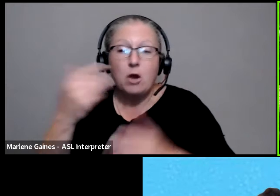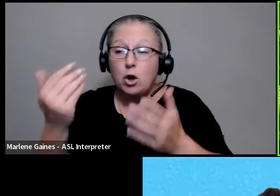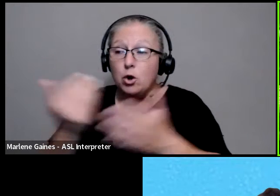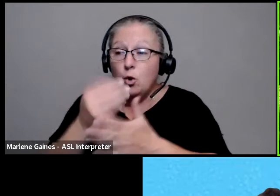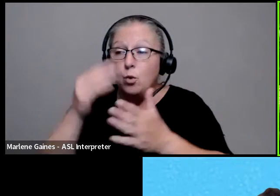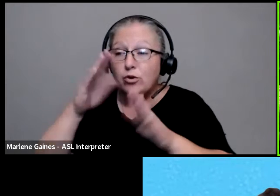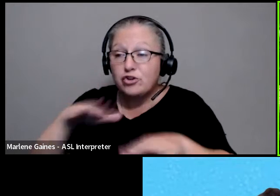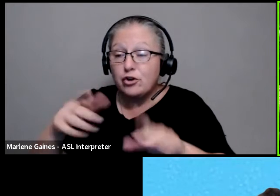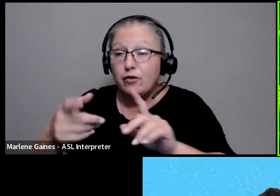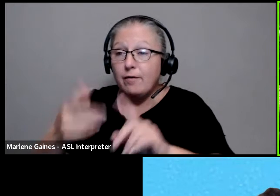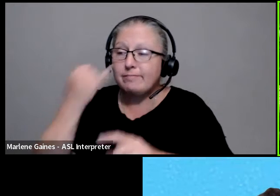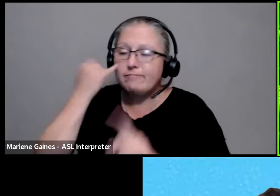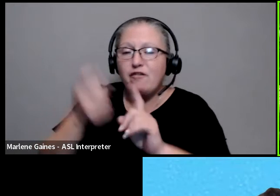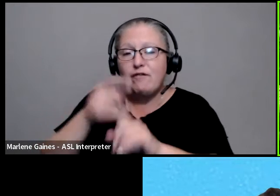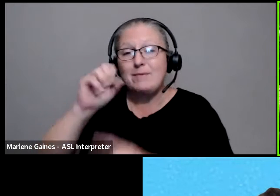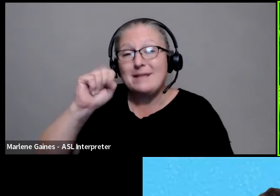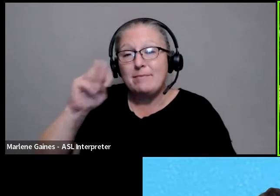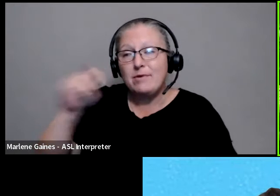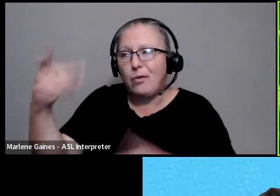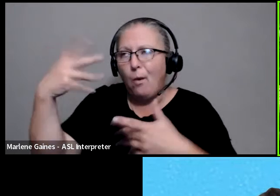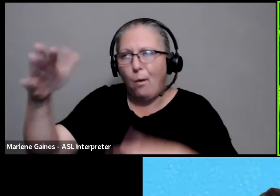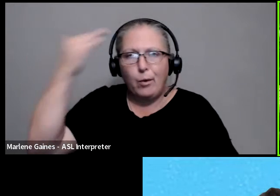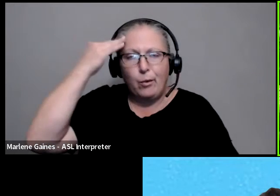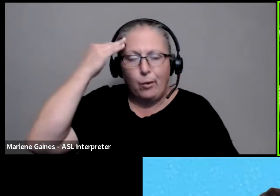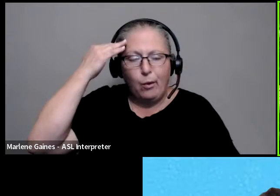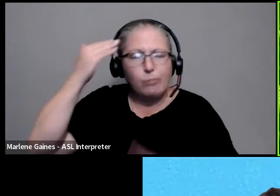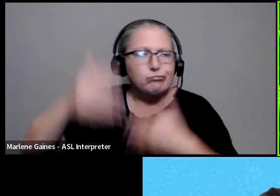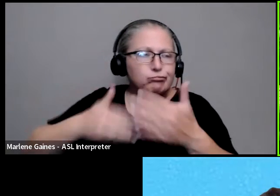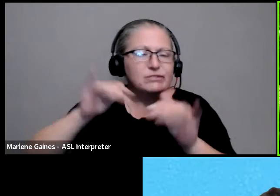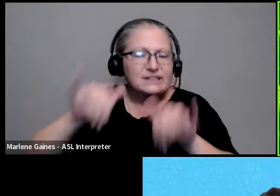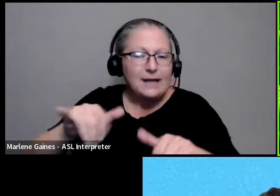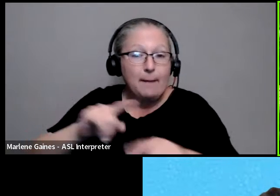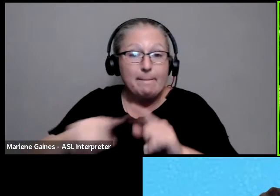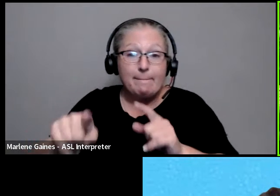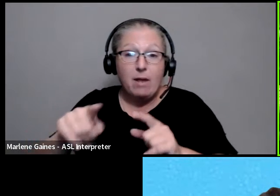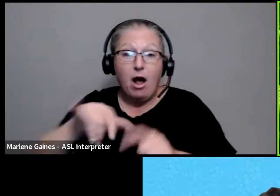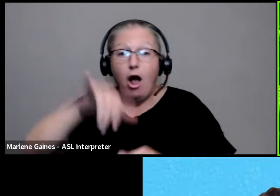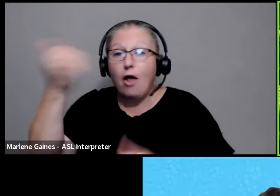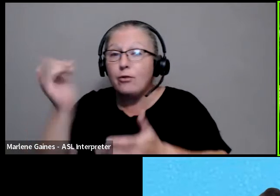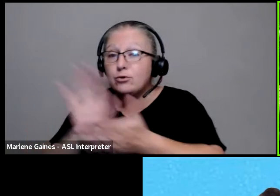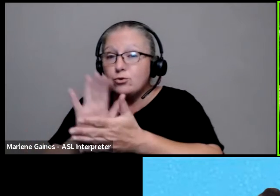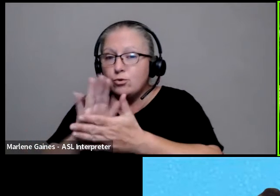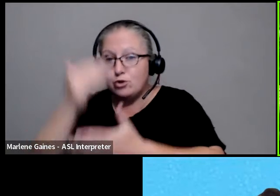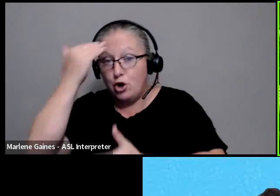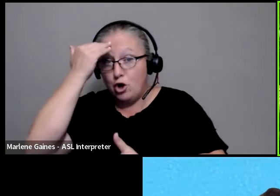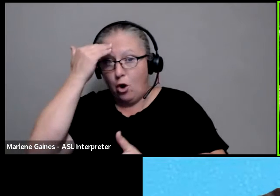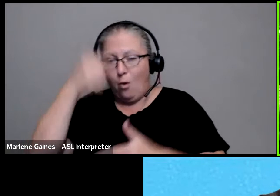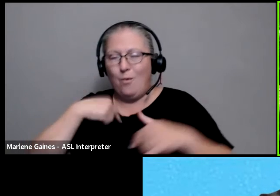Mateo already know the process. So they're like, this is nothing new. But I'm also finding the kids from the other schools know that this